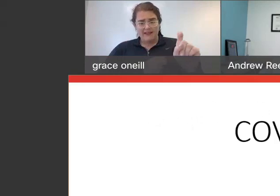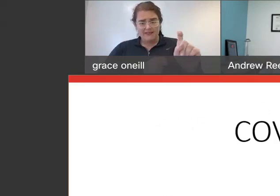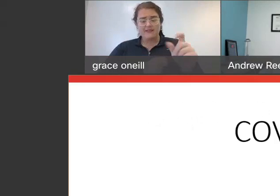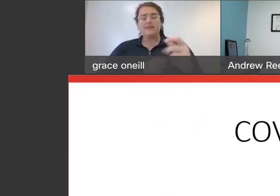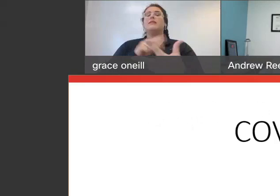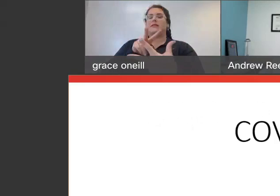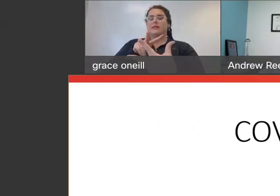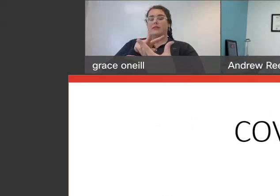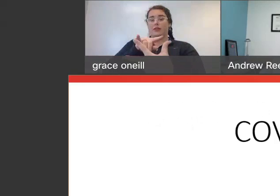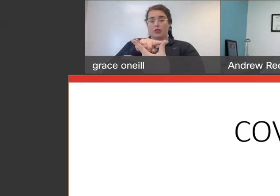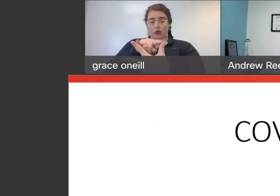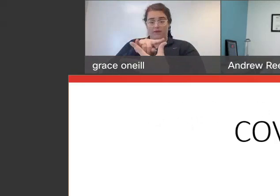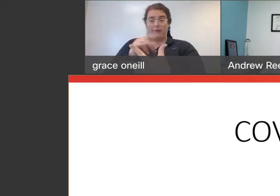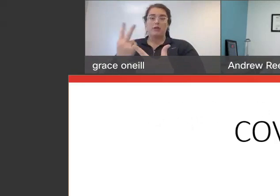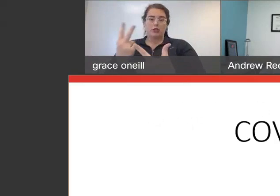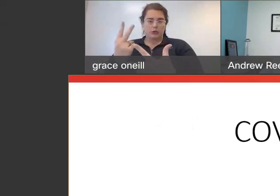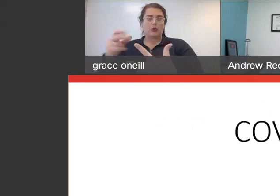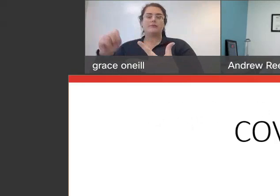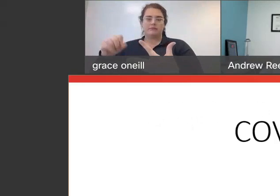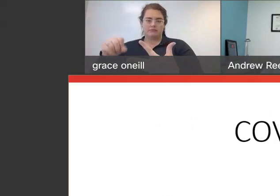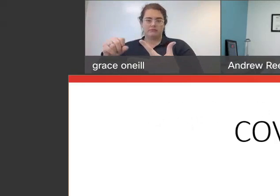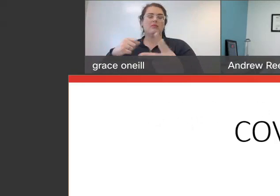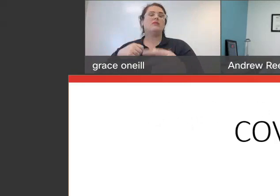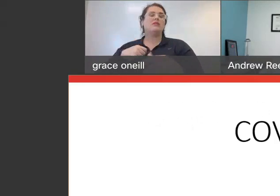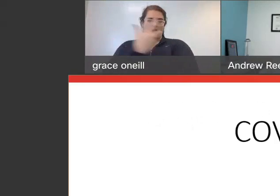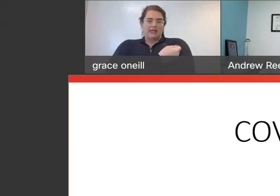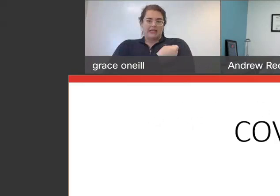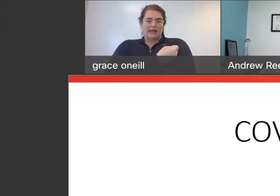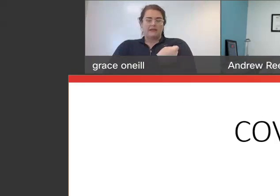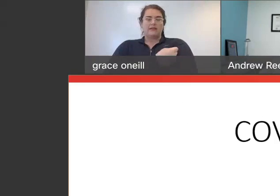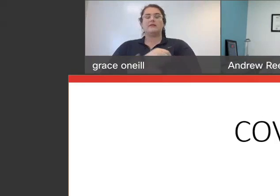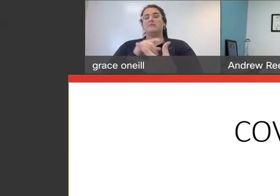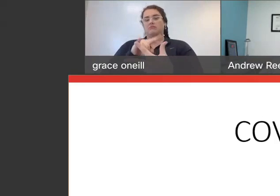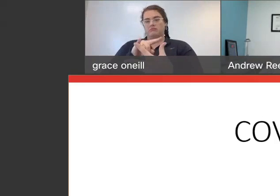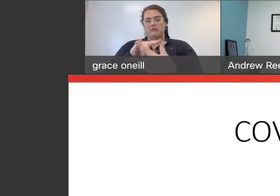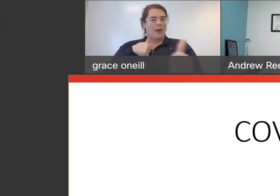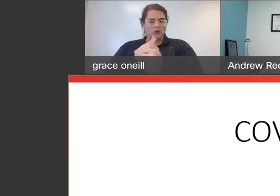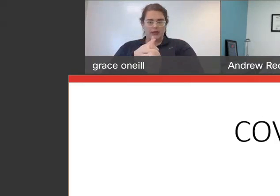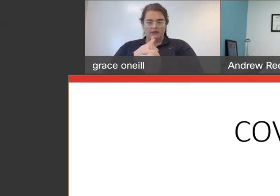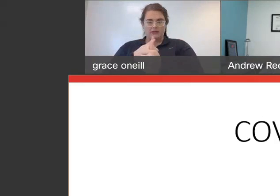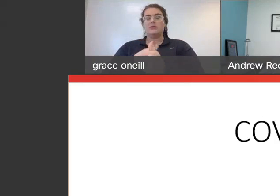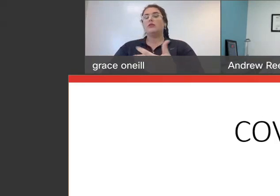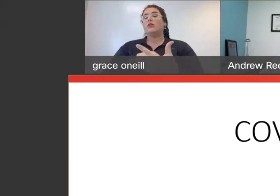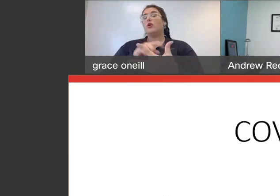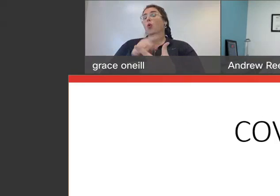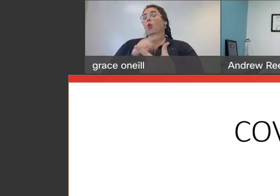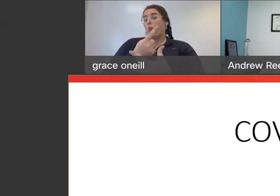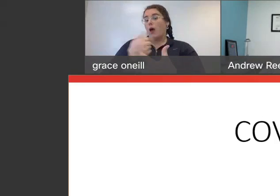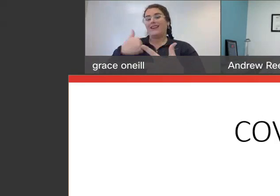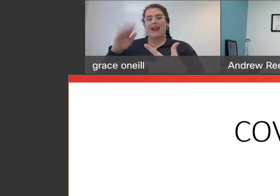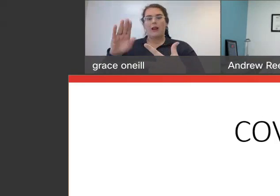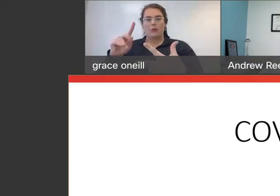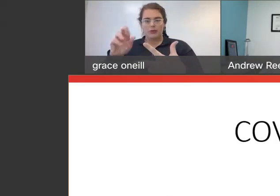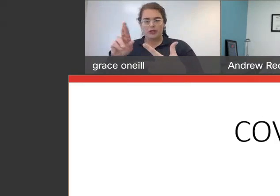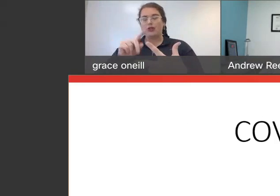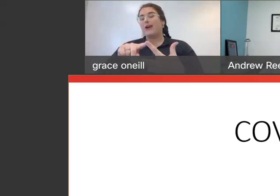For one of them, 2 were up to date with their vaccinations. For one of them, that meant they had a booster. The other one, it was too